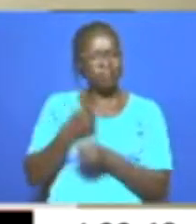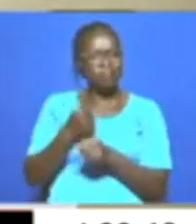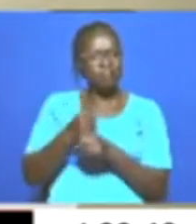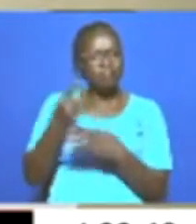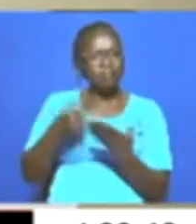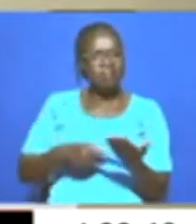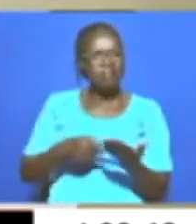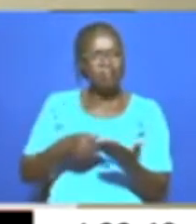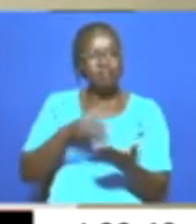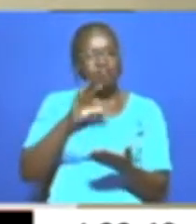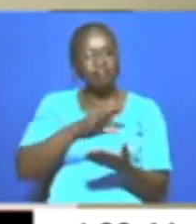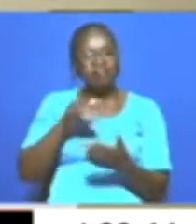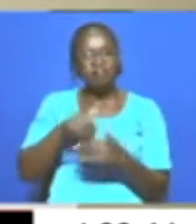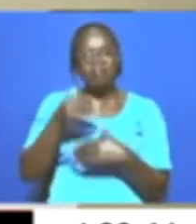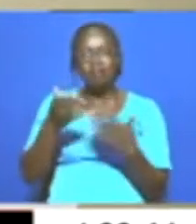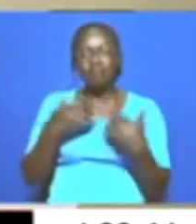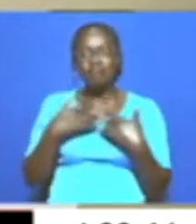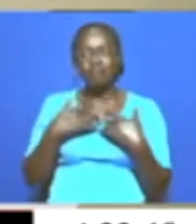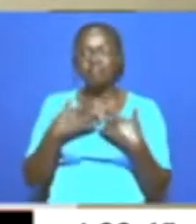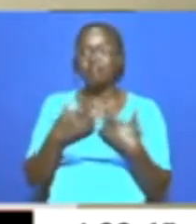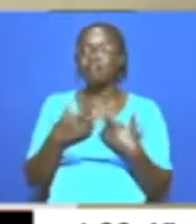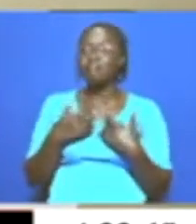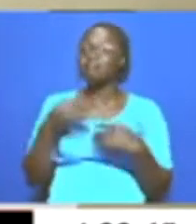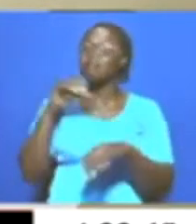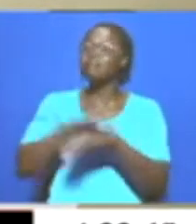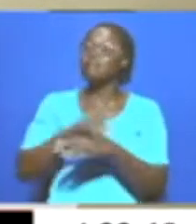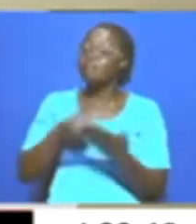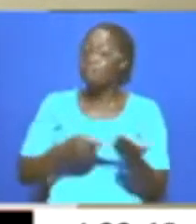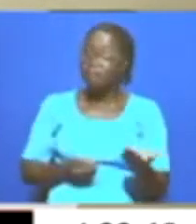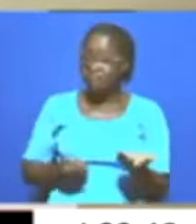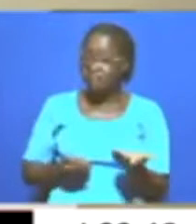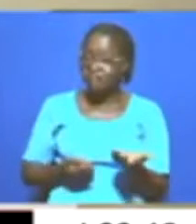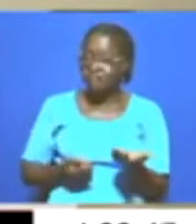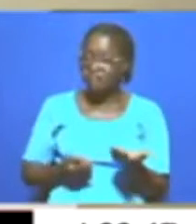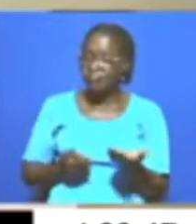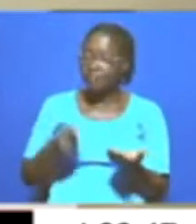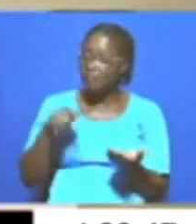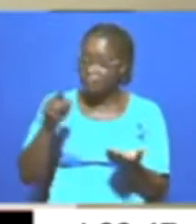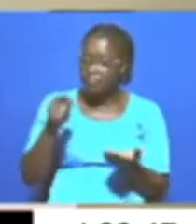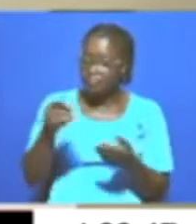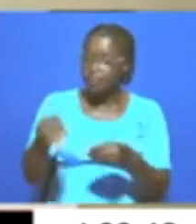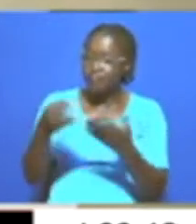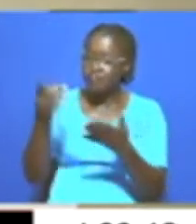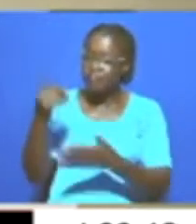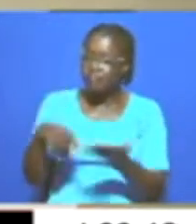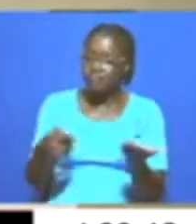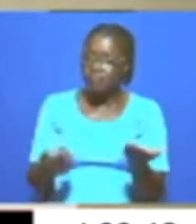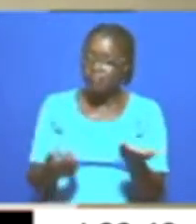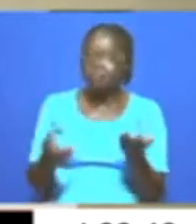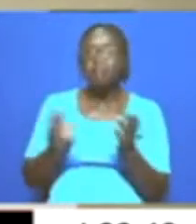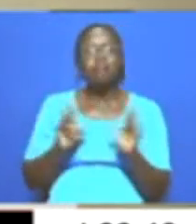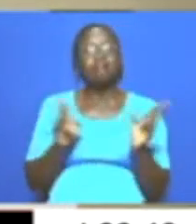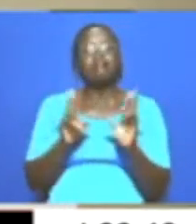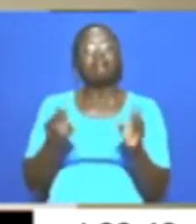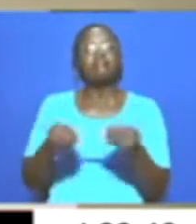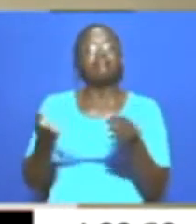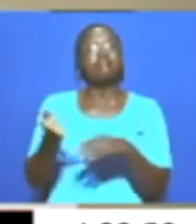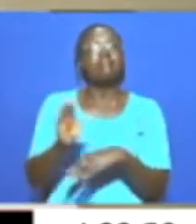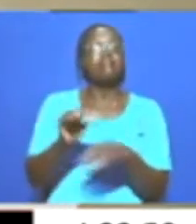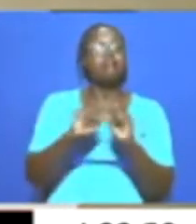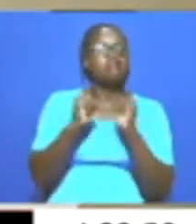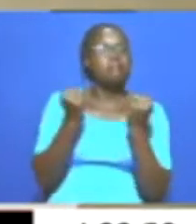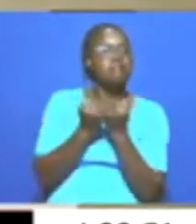of this? Mimi nitapewa nini? Wewe utapatiana nini? Are you already giving back to the